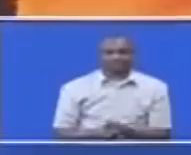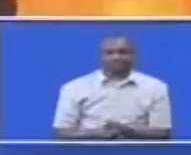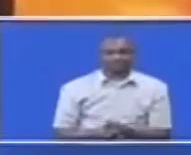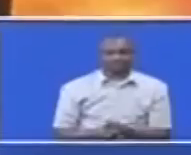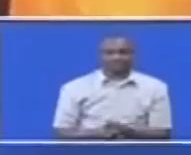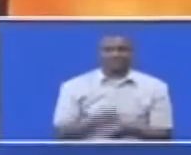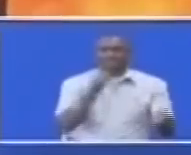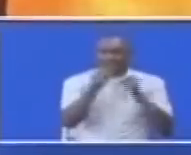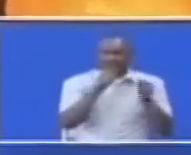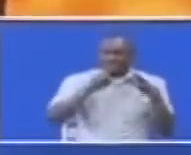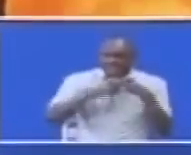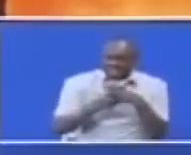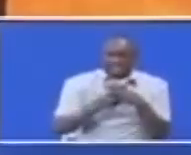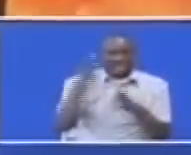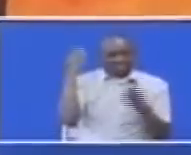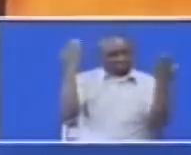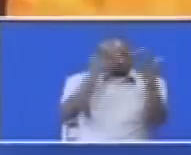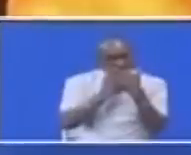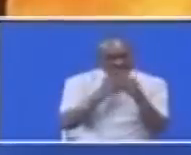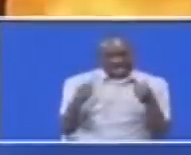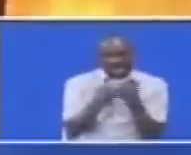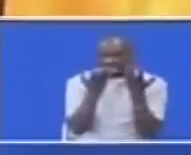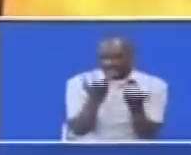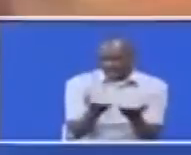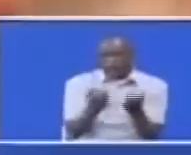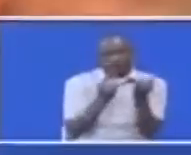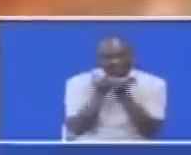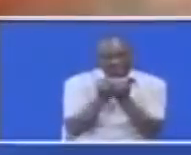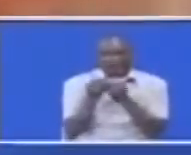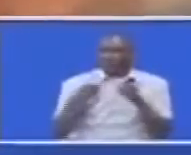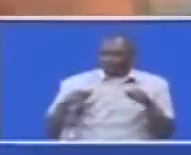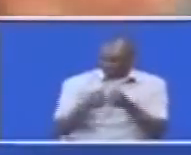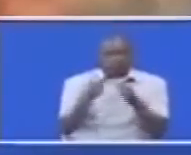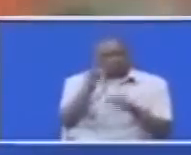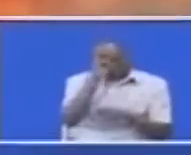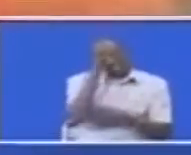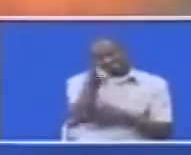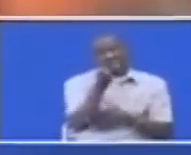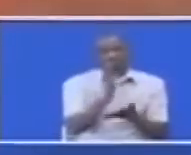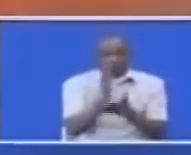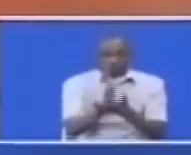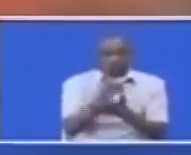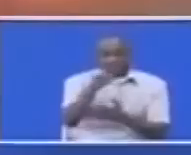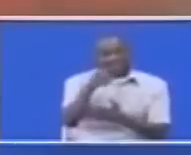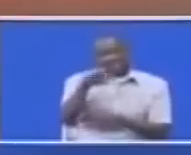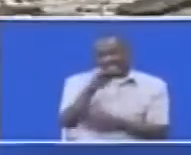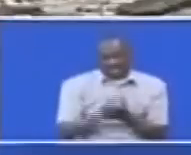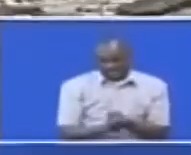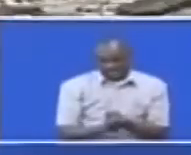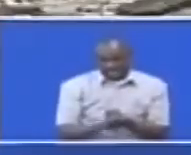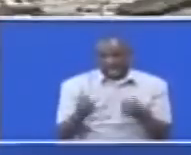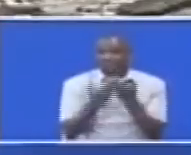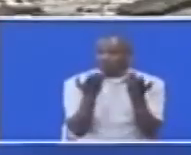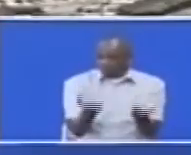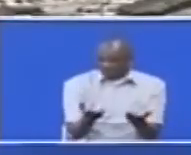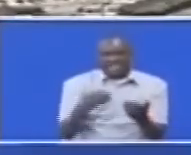The violence began last night and stretched into the better part of Saturday despite heavy police presence in the Mau-Narok region. It has left